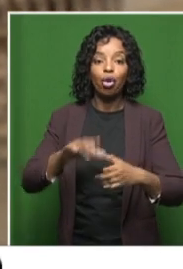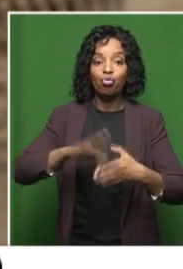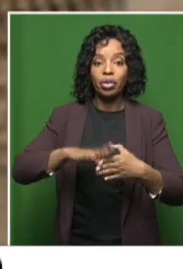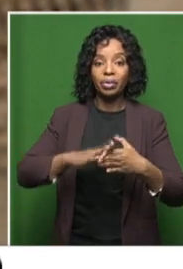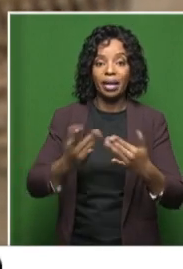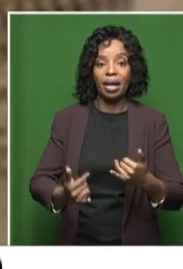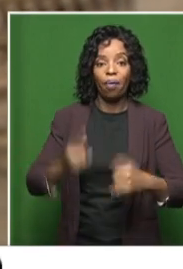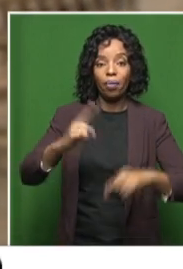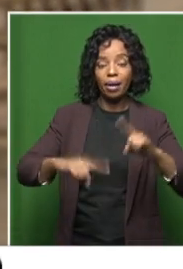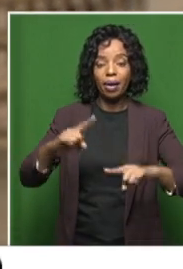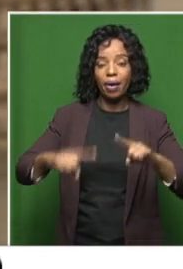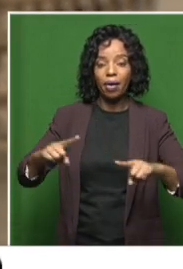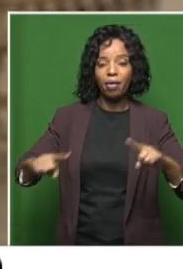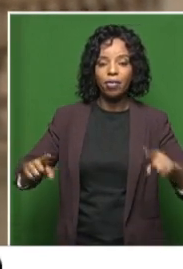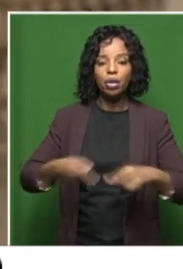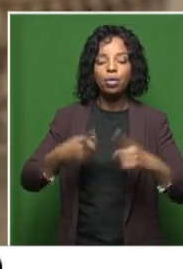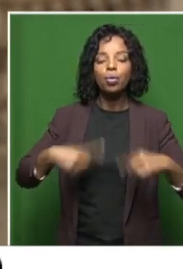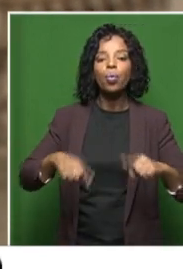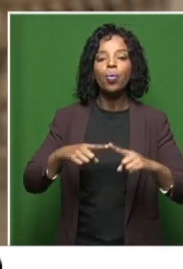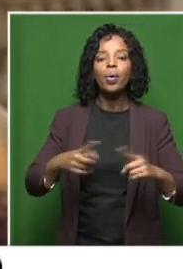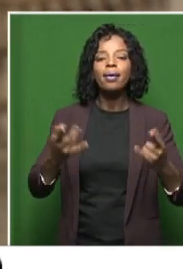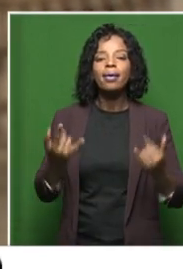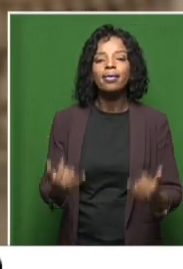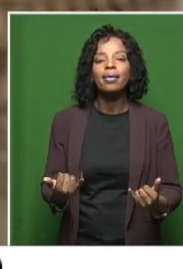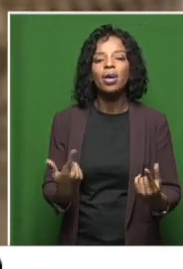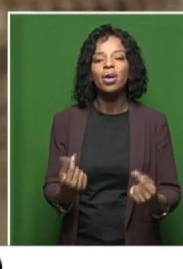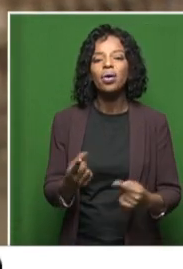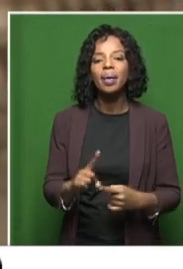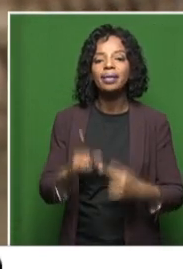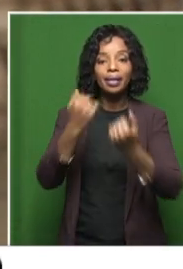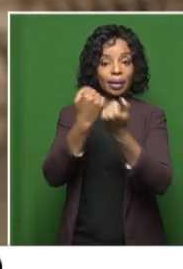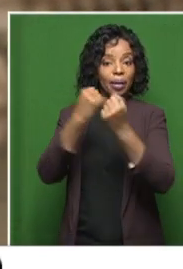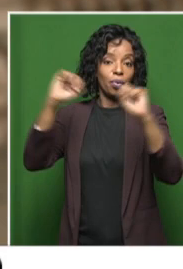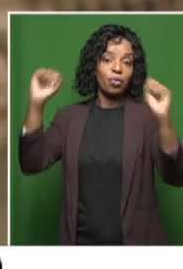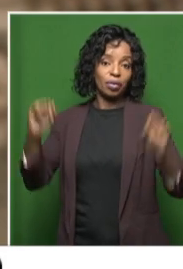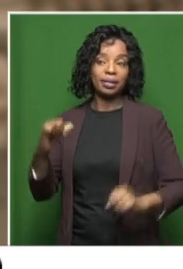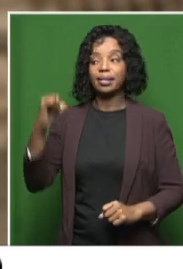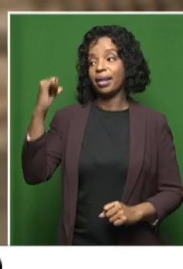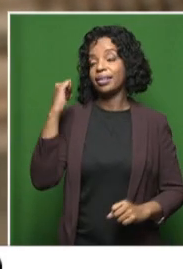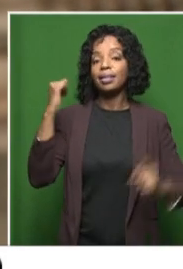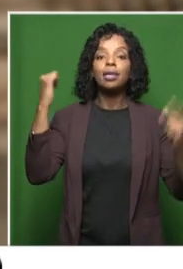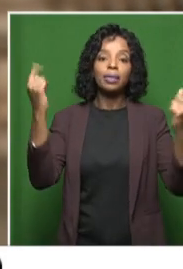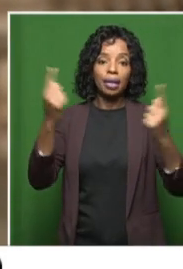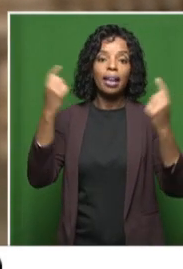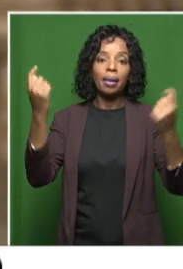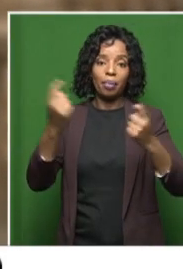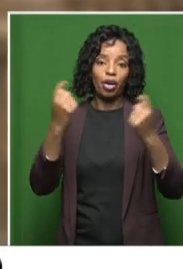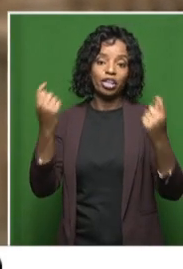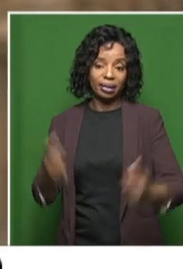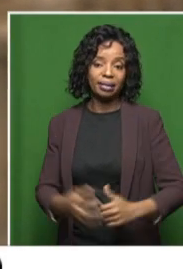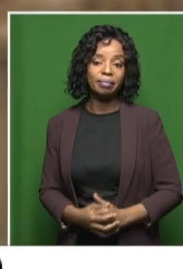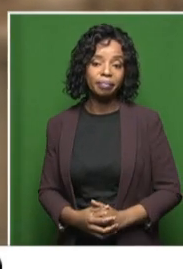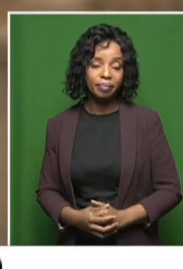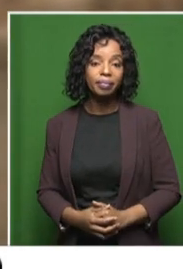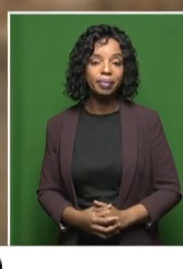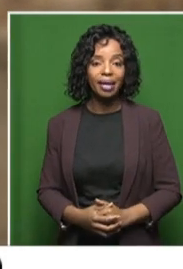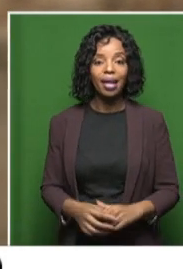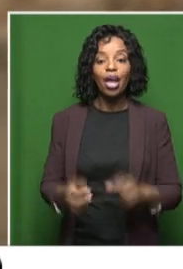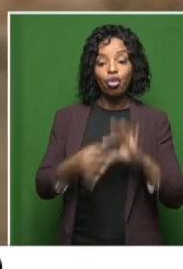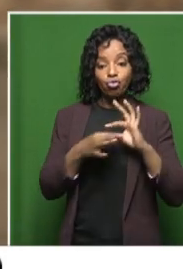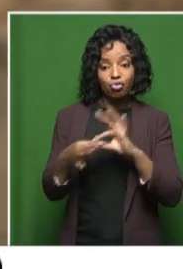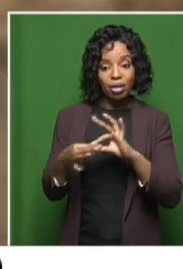We're just celebrating 28 years of democracy yesterday. We are under democracy now, and our relationship should